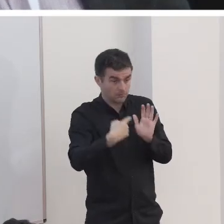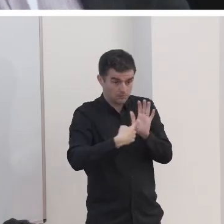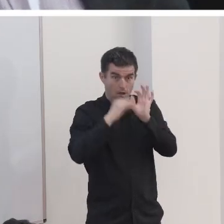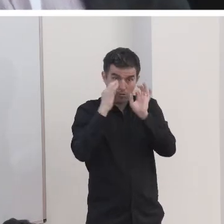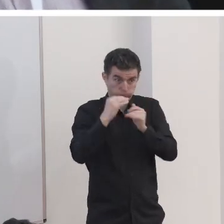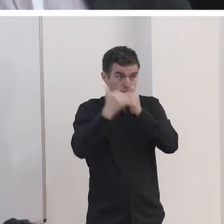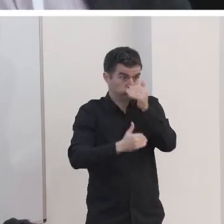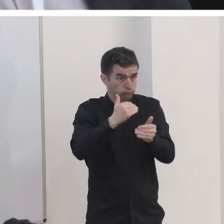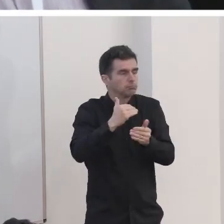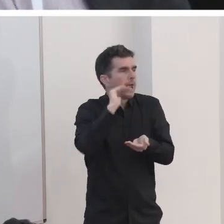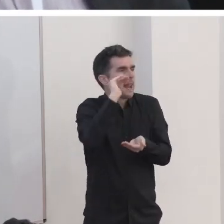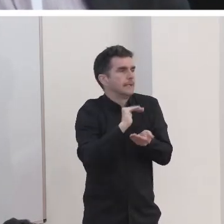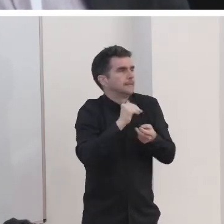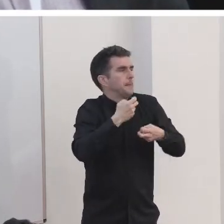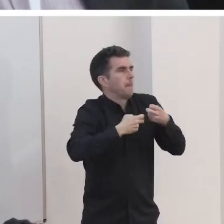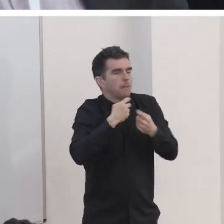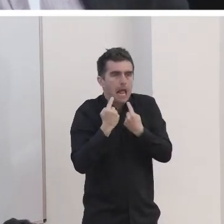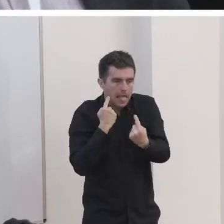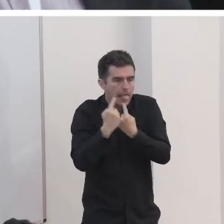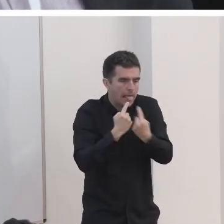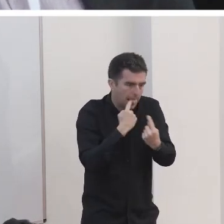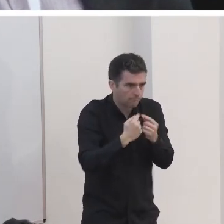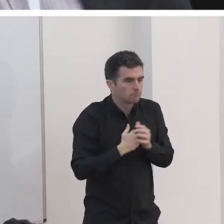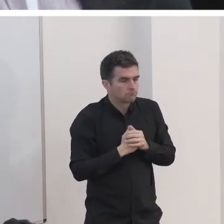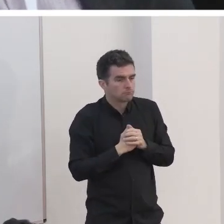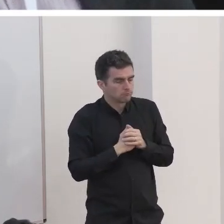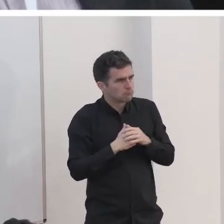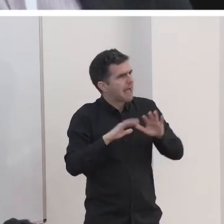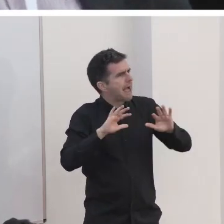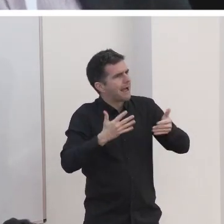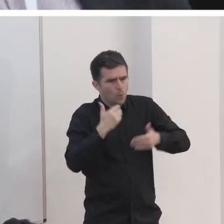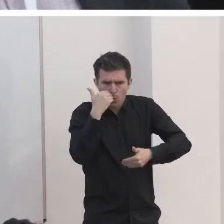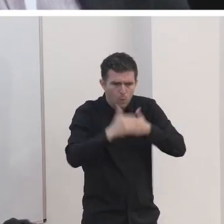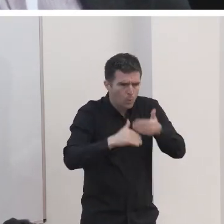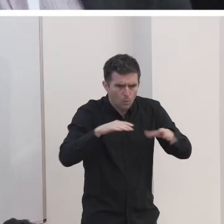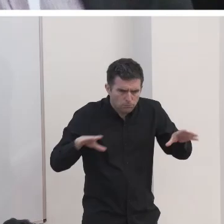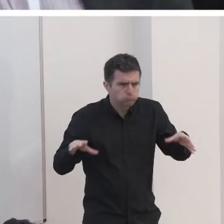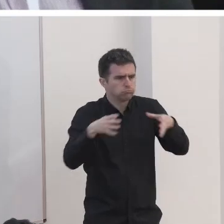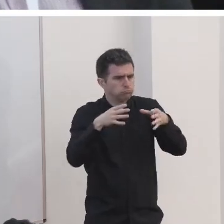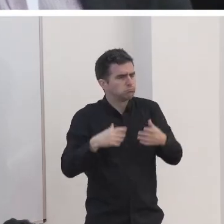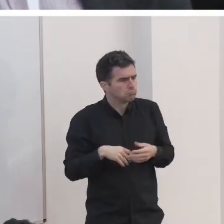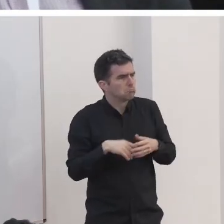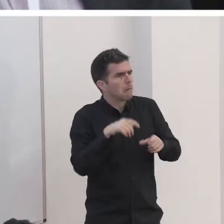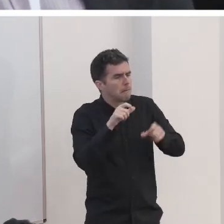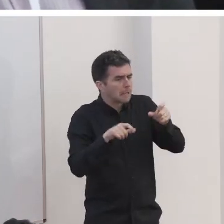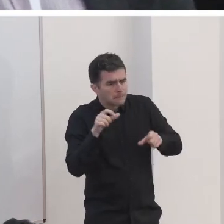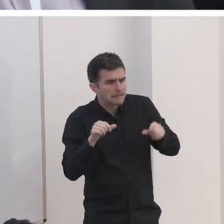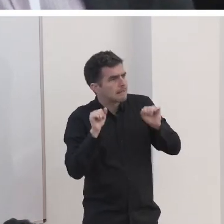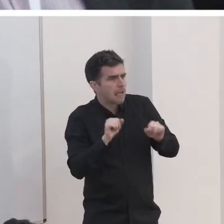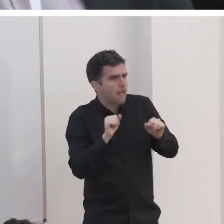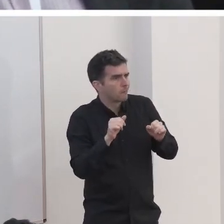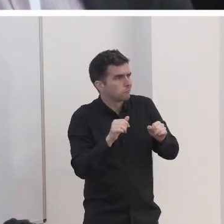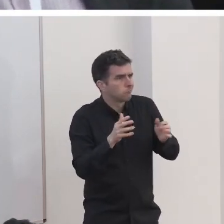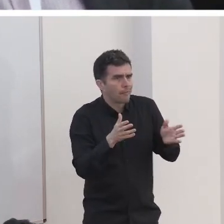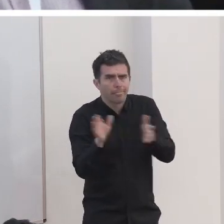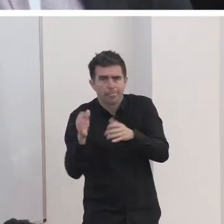example, in the Act, let me say for education, we have free education, I think it's Article 14,